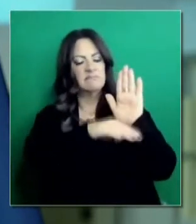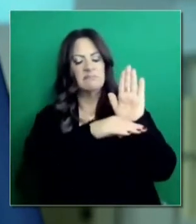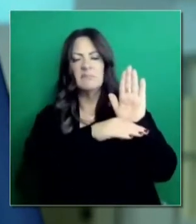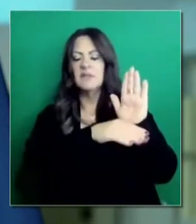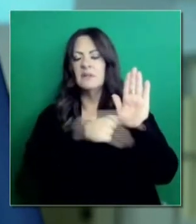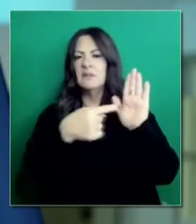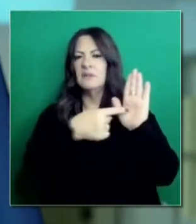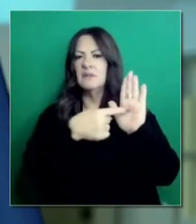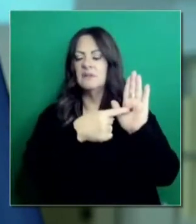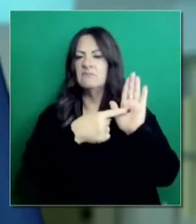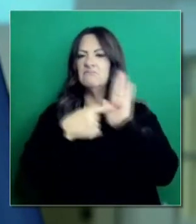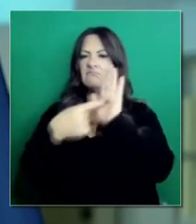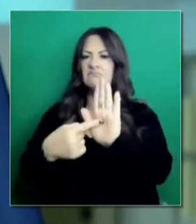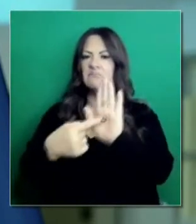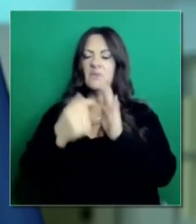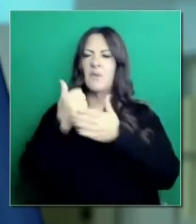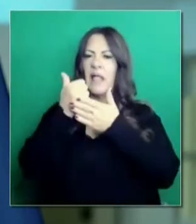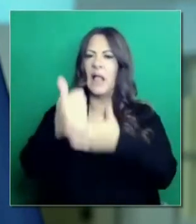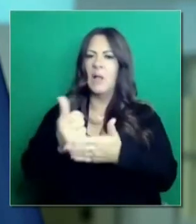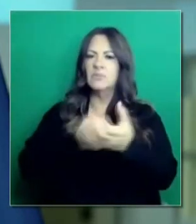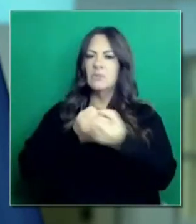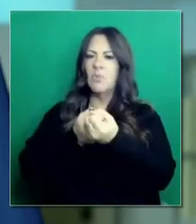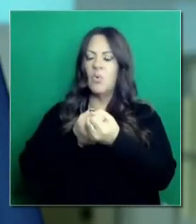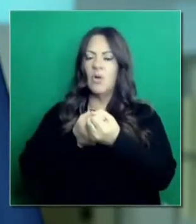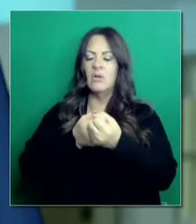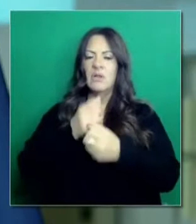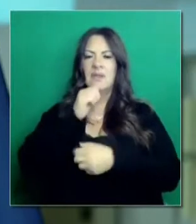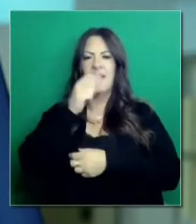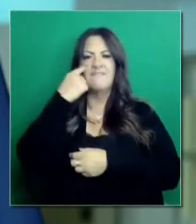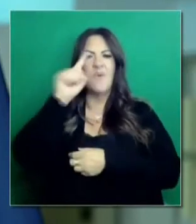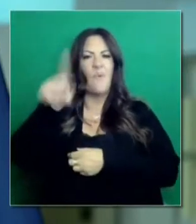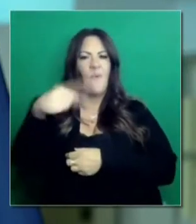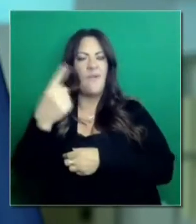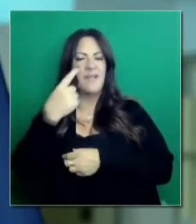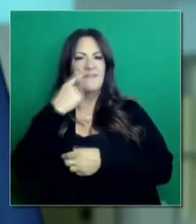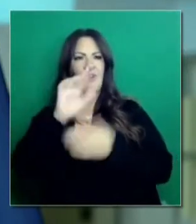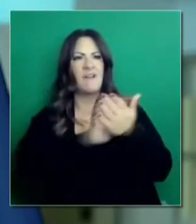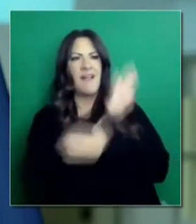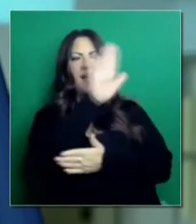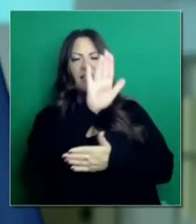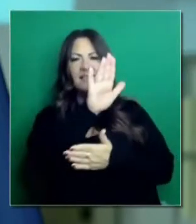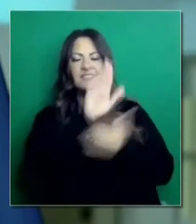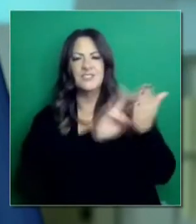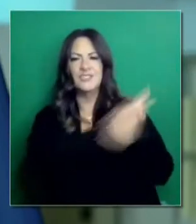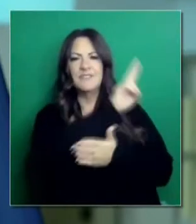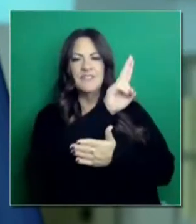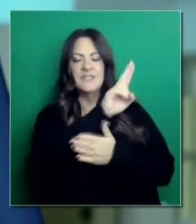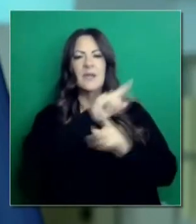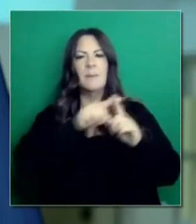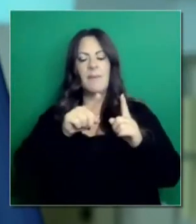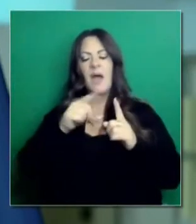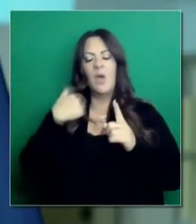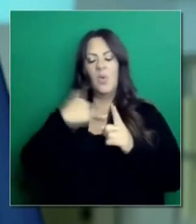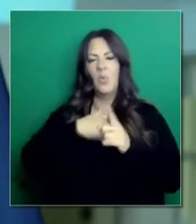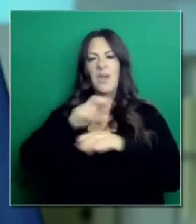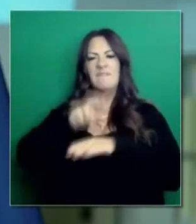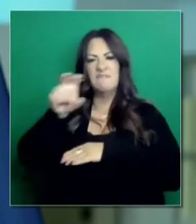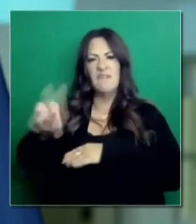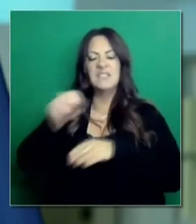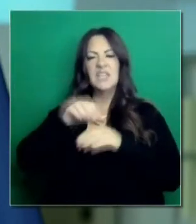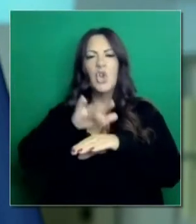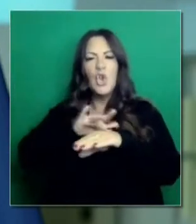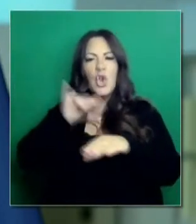in state history, a master plan, not just for higher education, but a master plan for early education, which we just